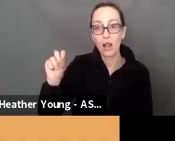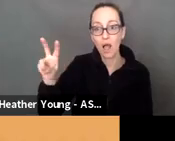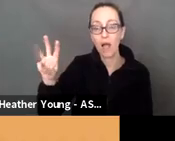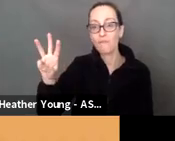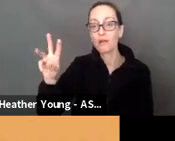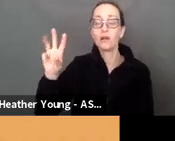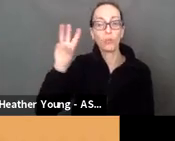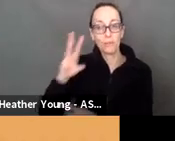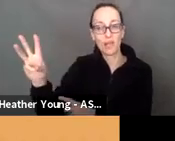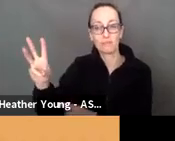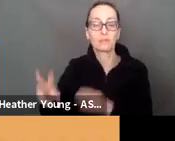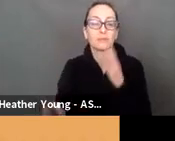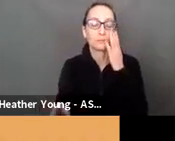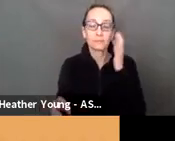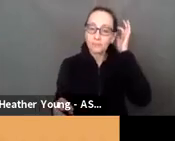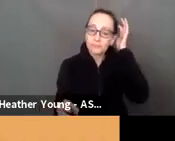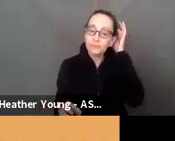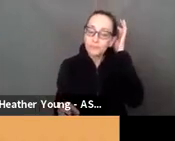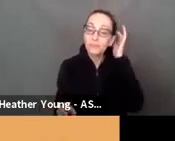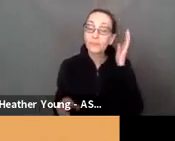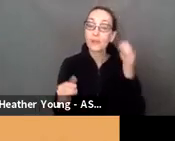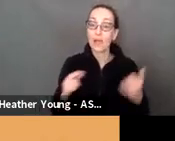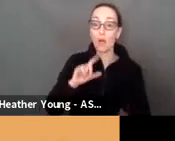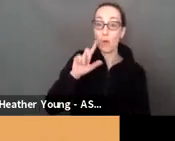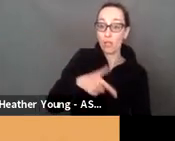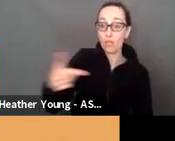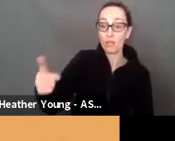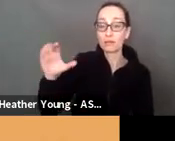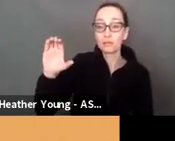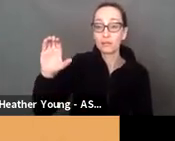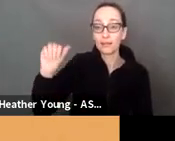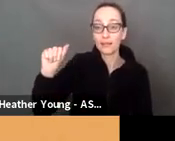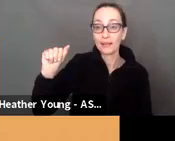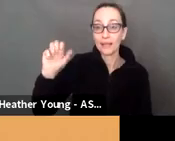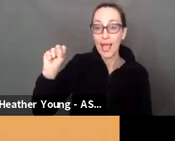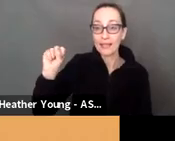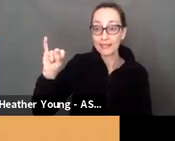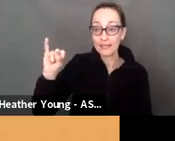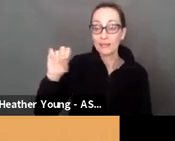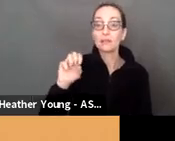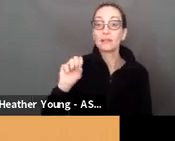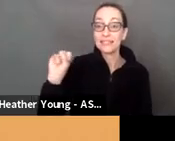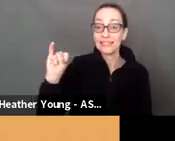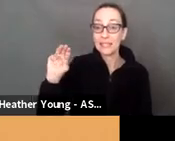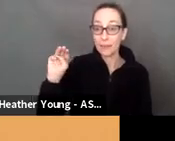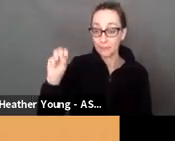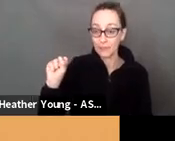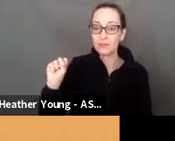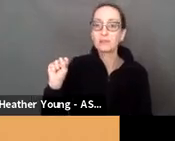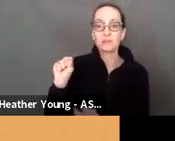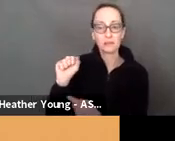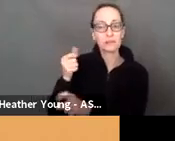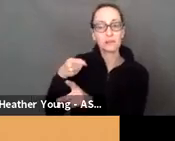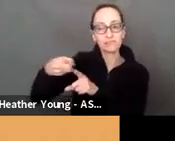So with that, I'm going to turn it over to Casey Sims with SCEDP, who is going to